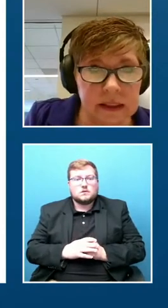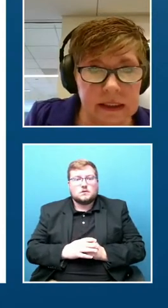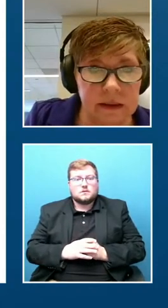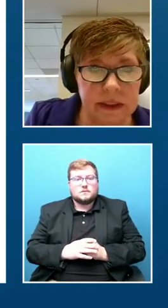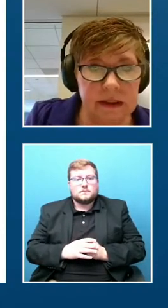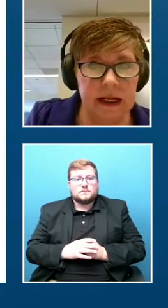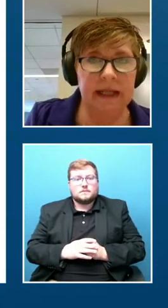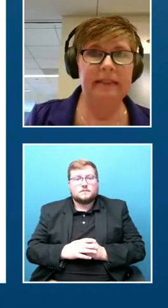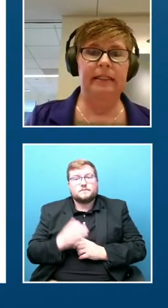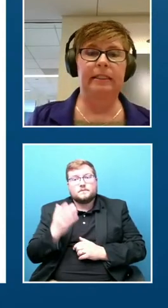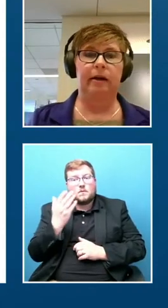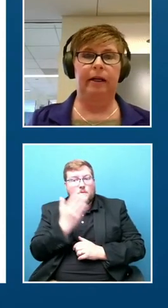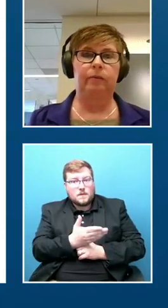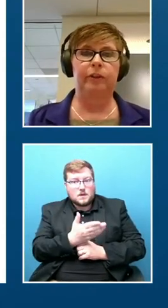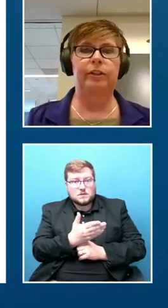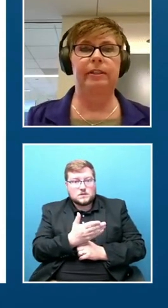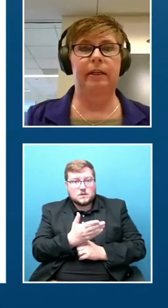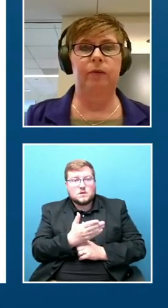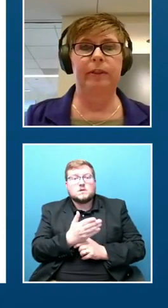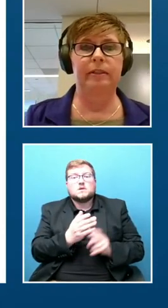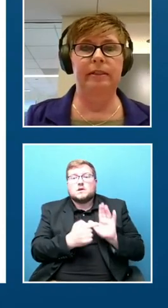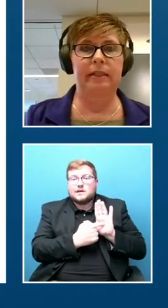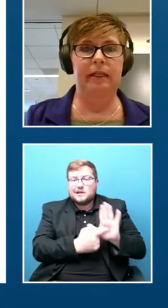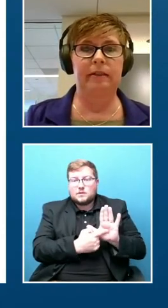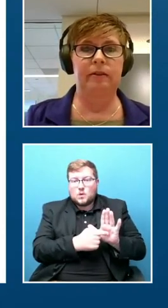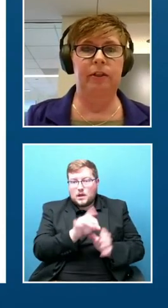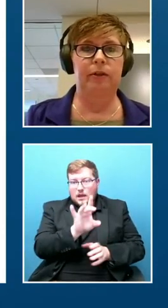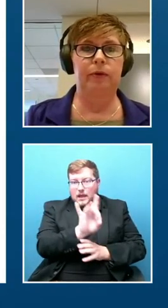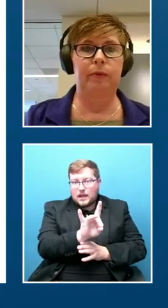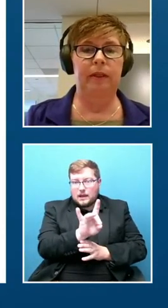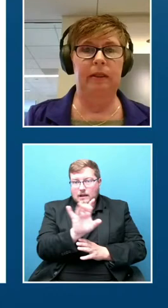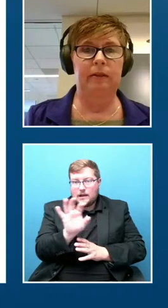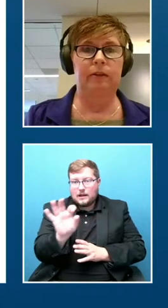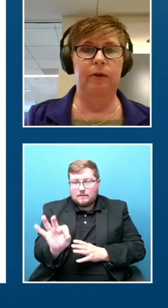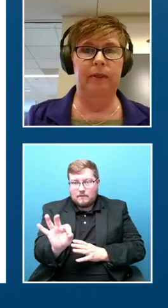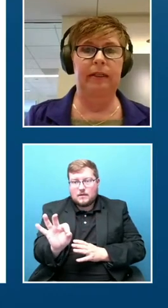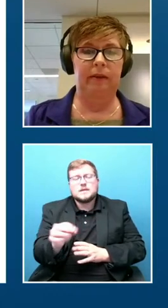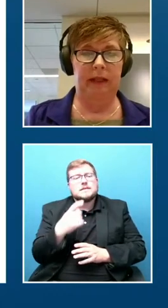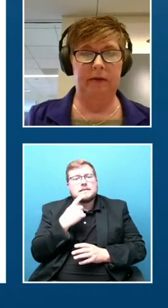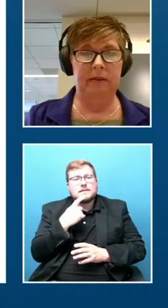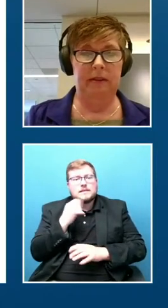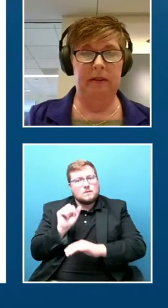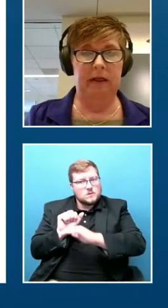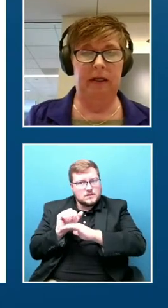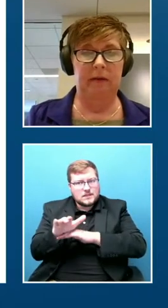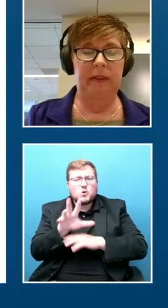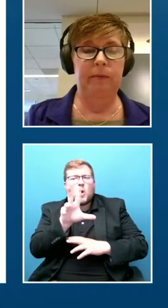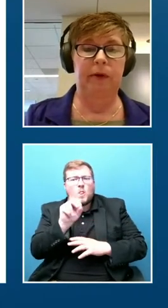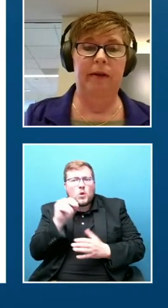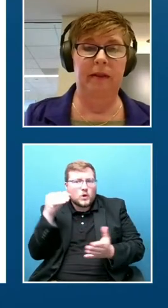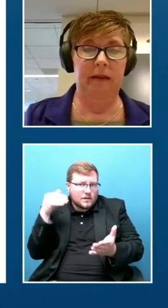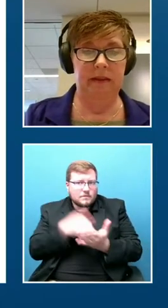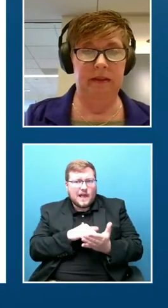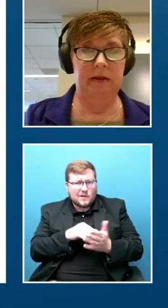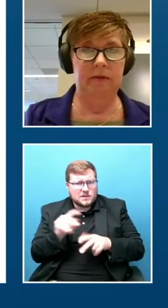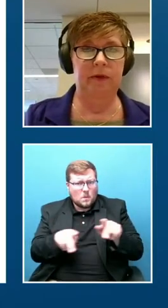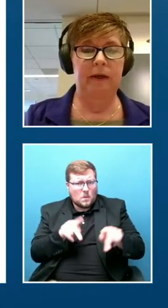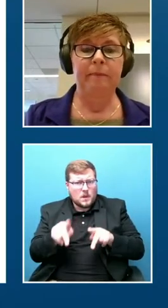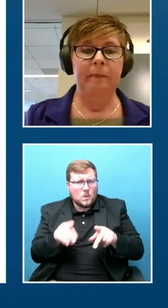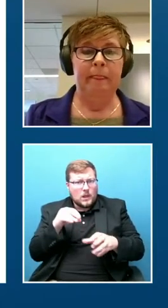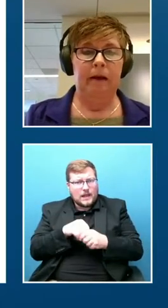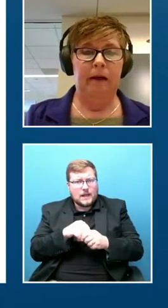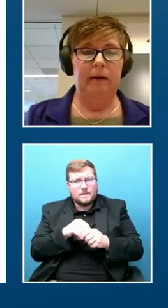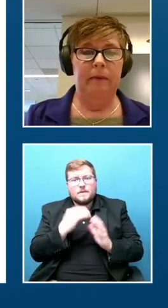This is exhibit 8 and 9, which she said was sent to the 30,000 people on the